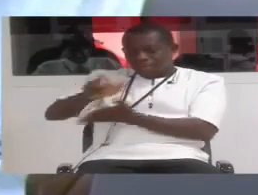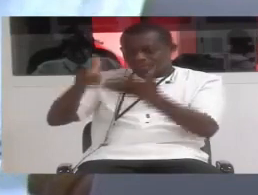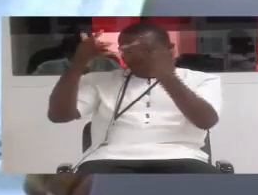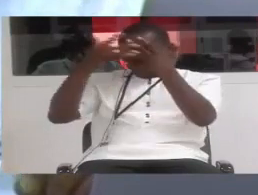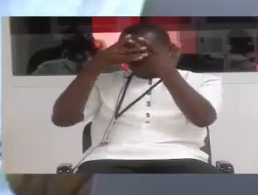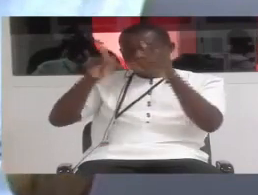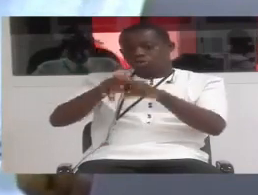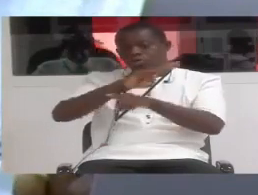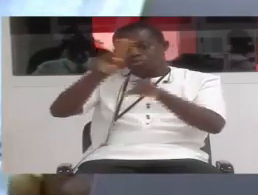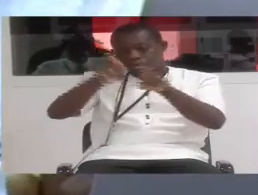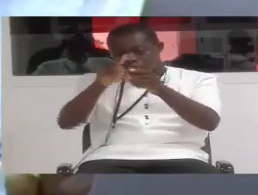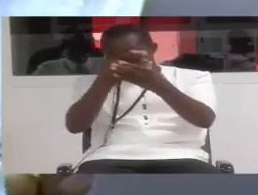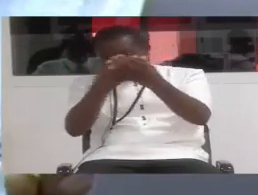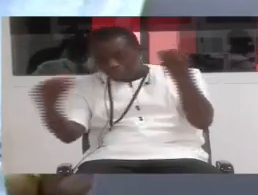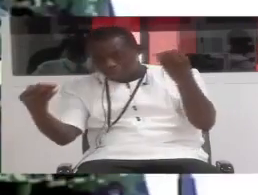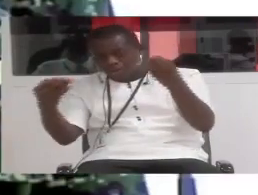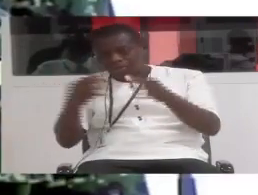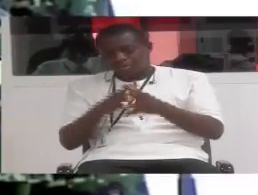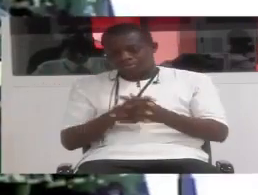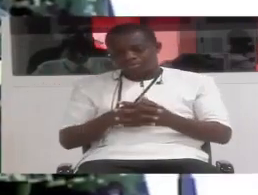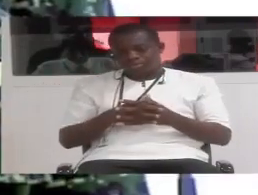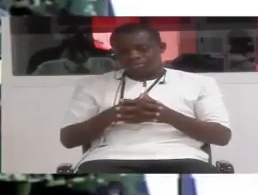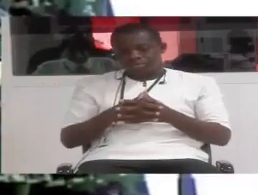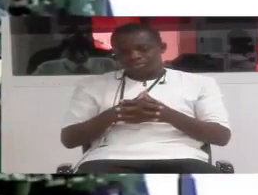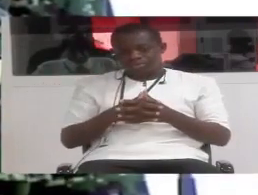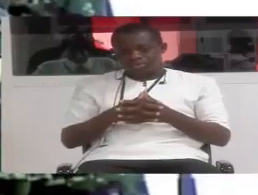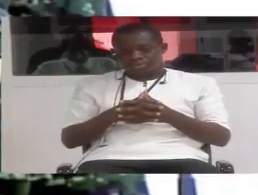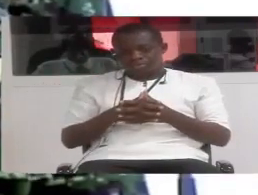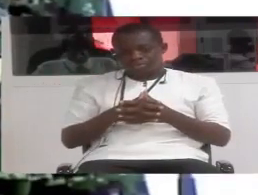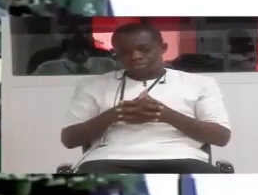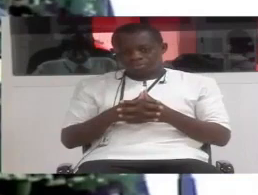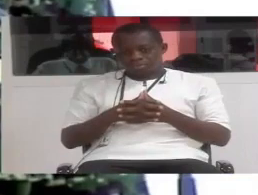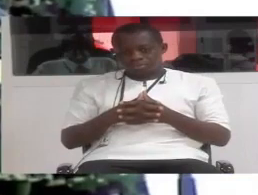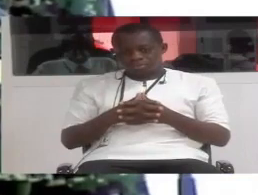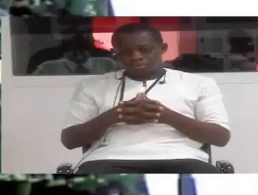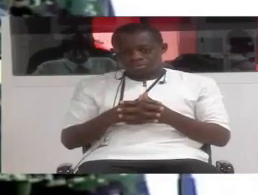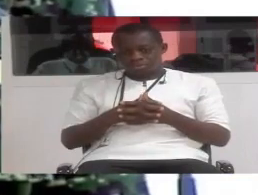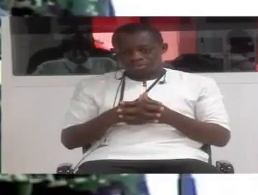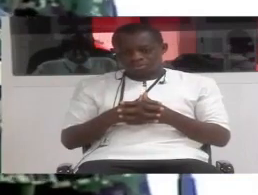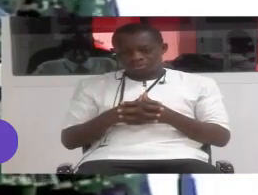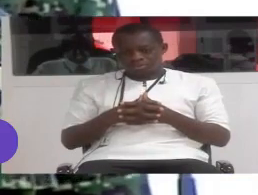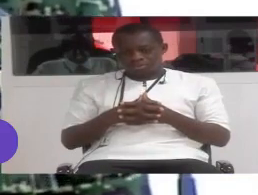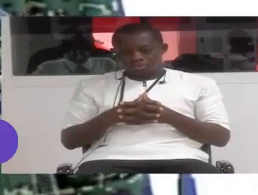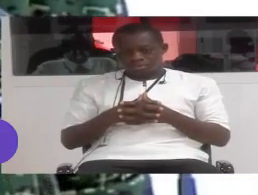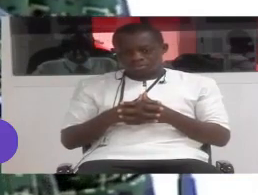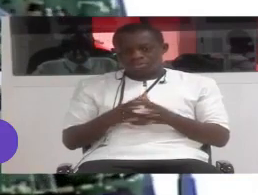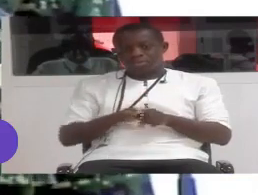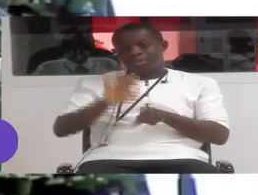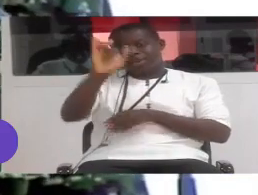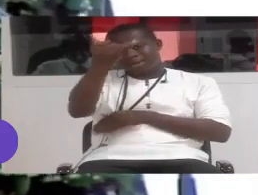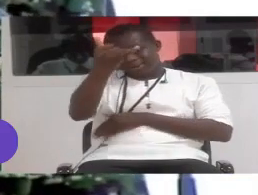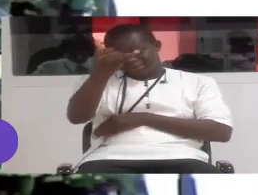Lim like the moy legi police dañ boka pour japp ni ñooñu fekka buñ yëngatu buñ mëna def dara.